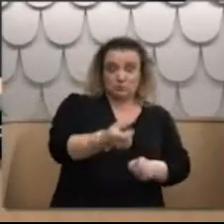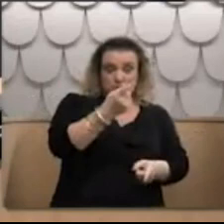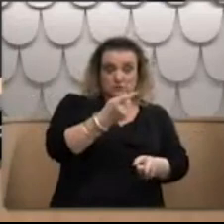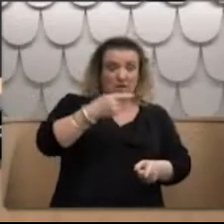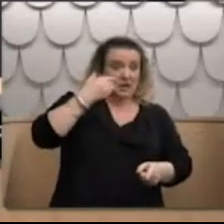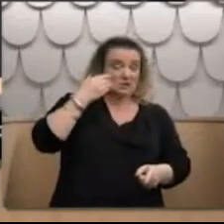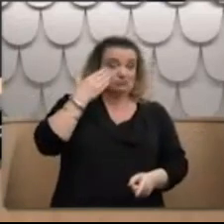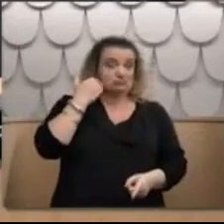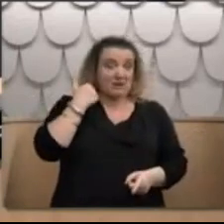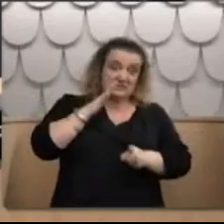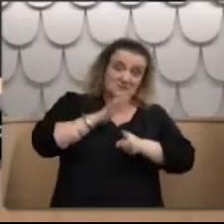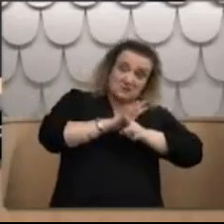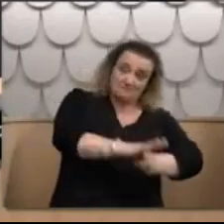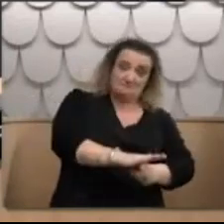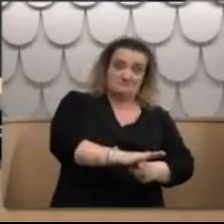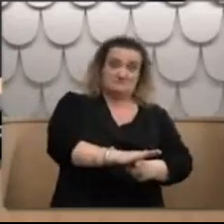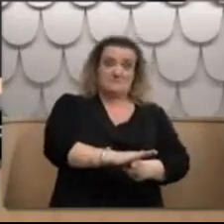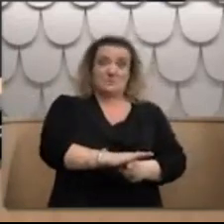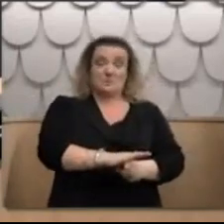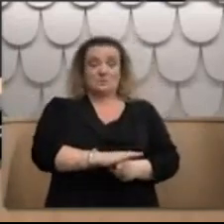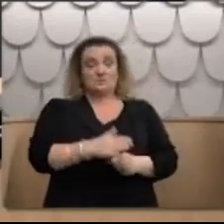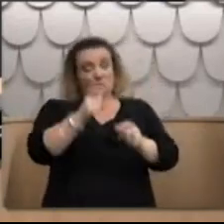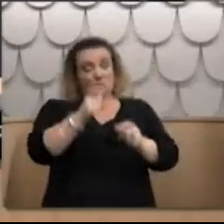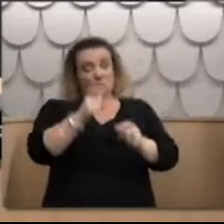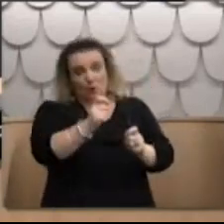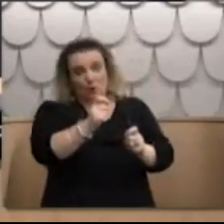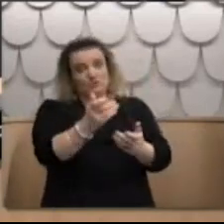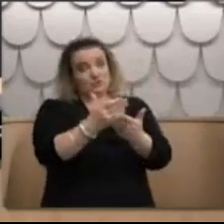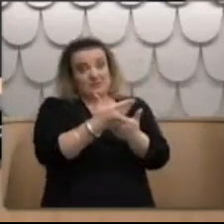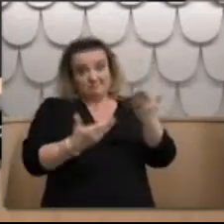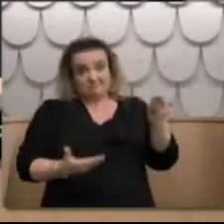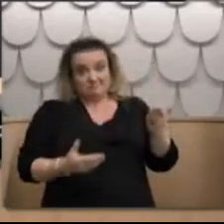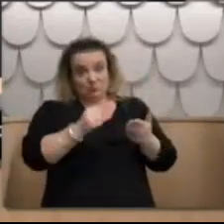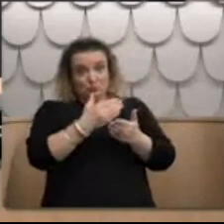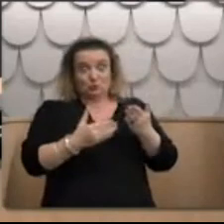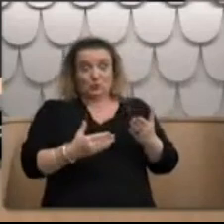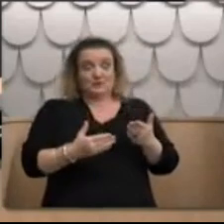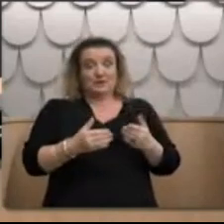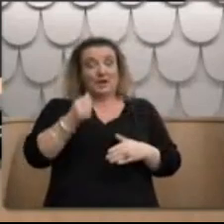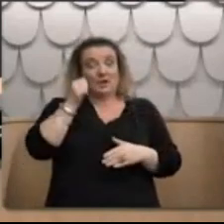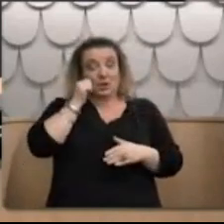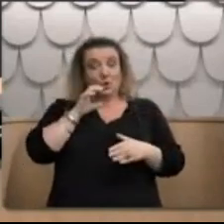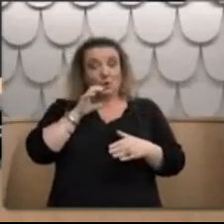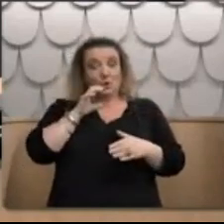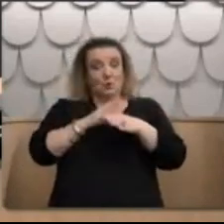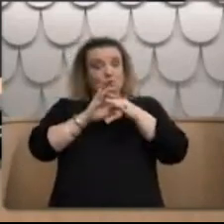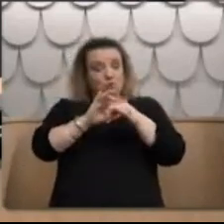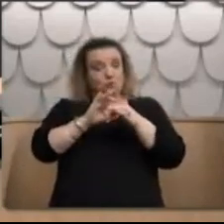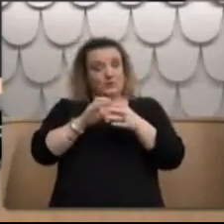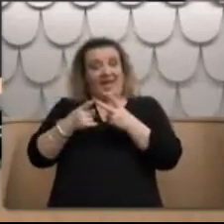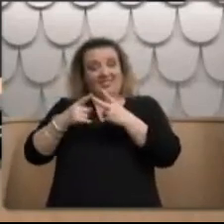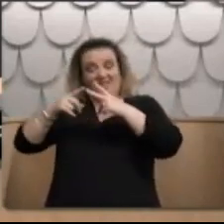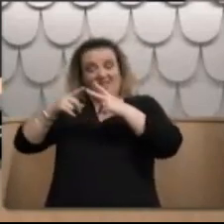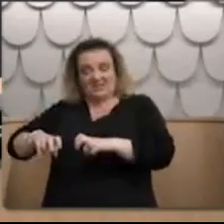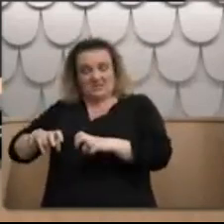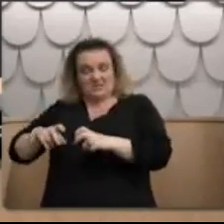racism. We acknowledge this today. And a particular thanks also, I know you are working with the inquiry on other